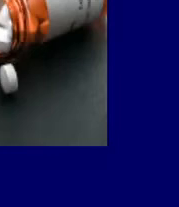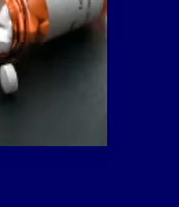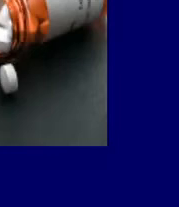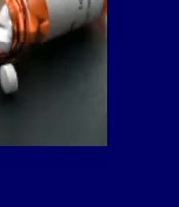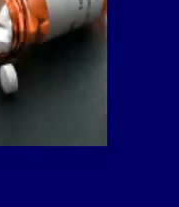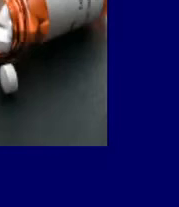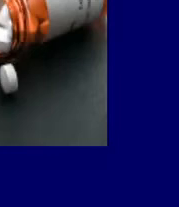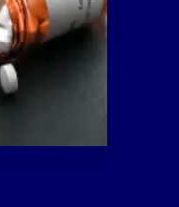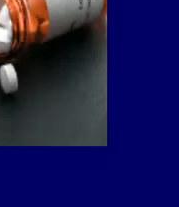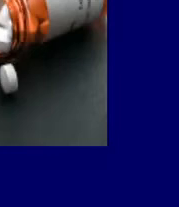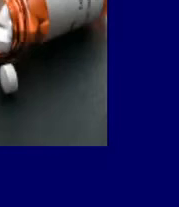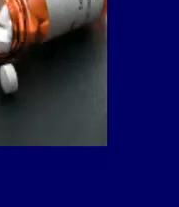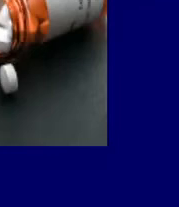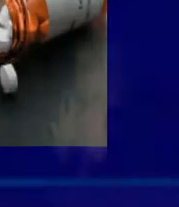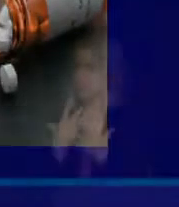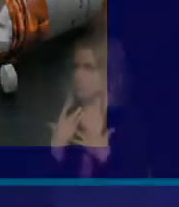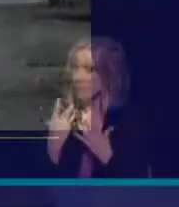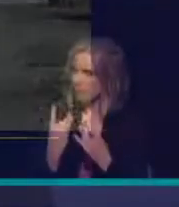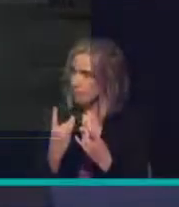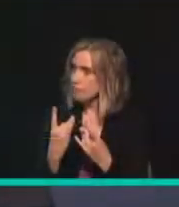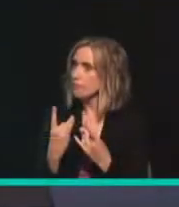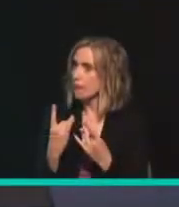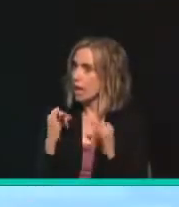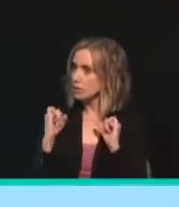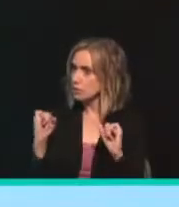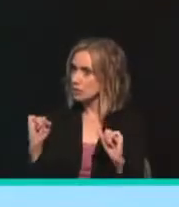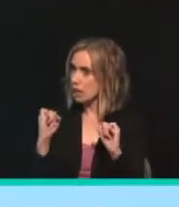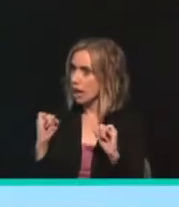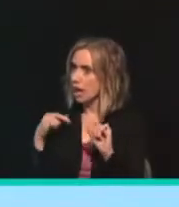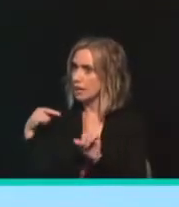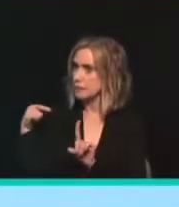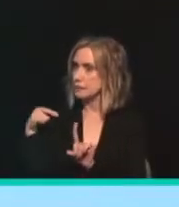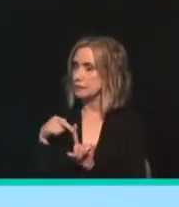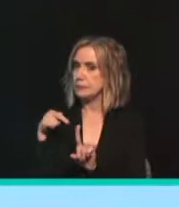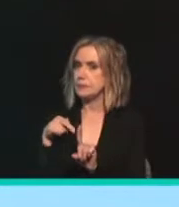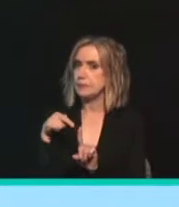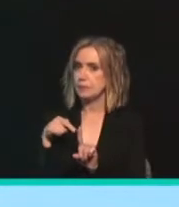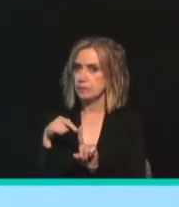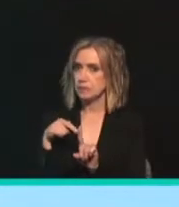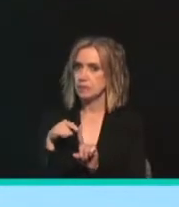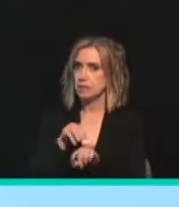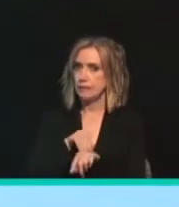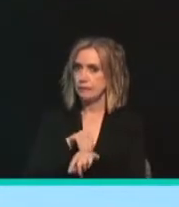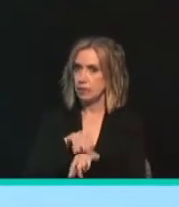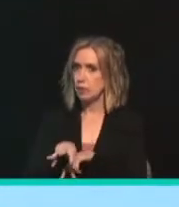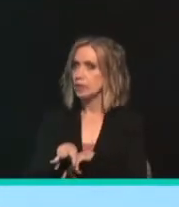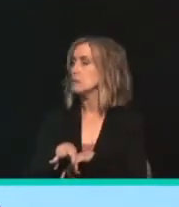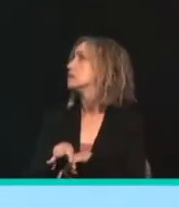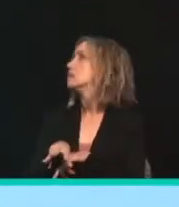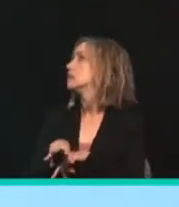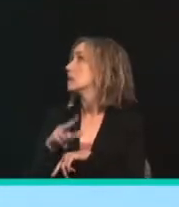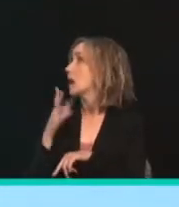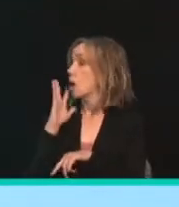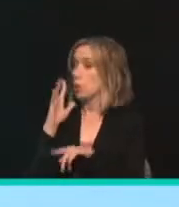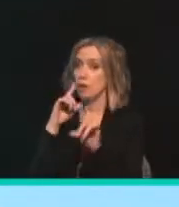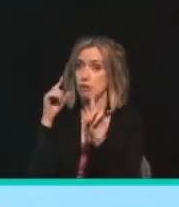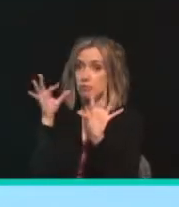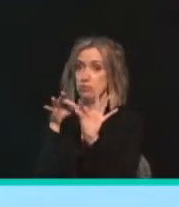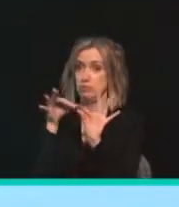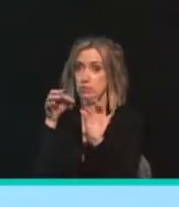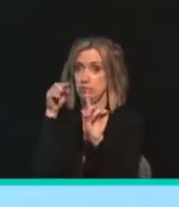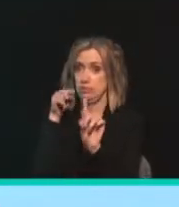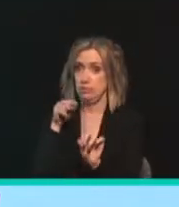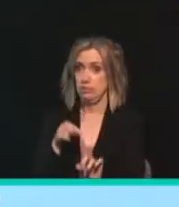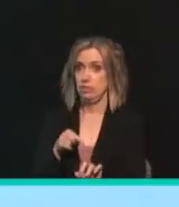enormous scientific interest in the role of exercise, and I want to highlight some of that. There is